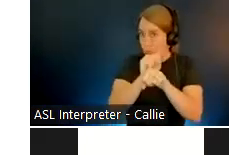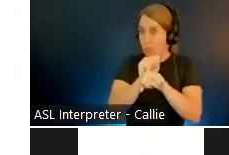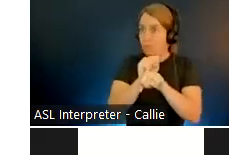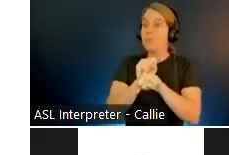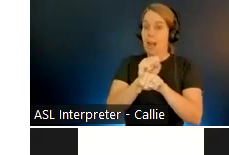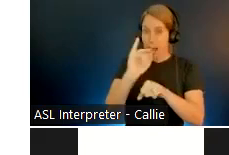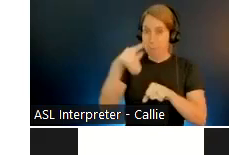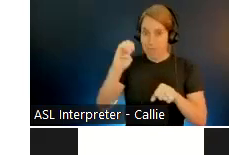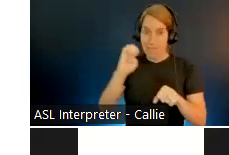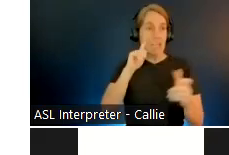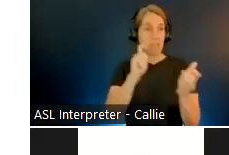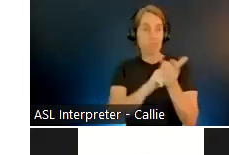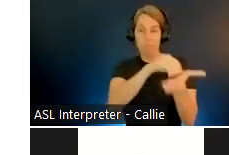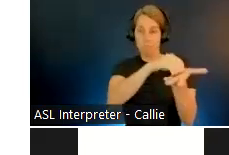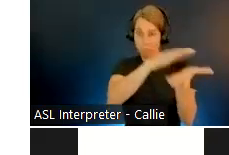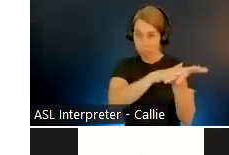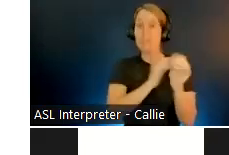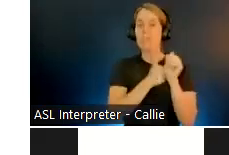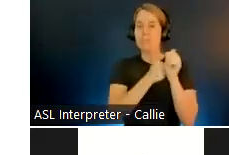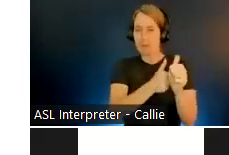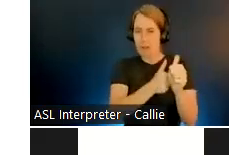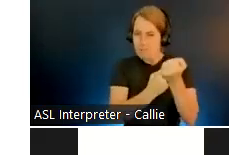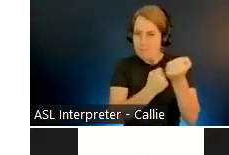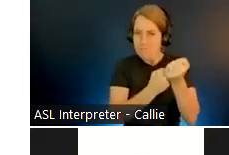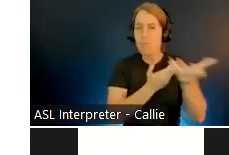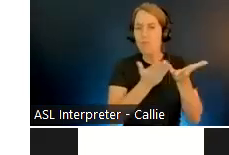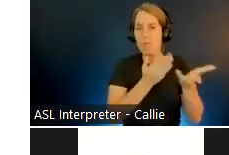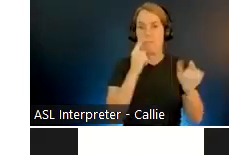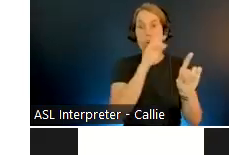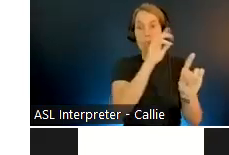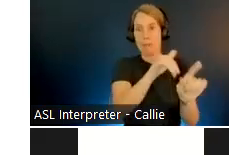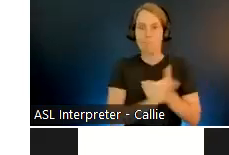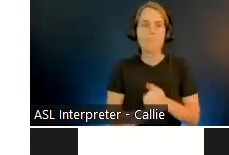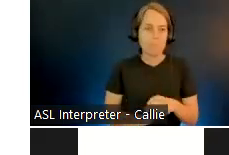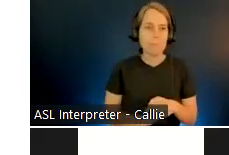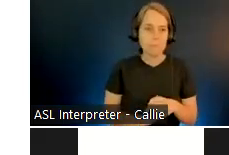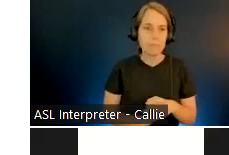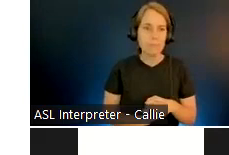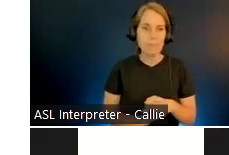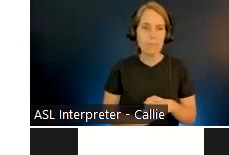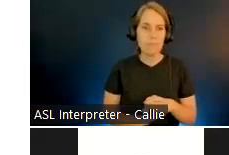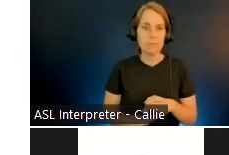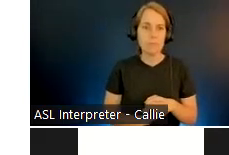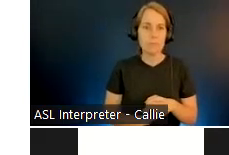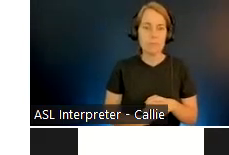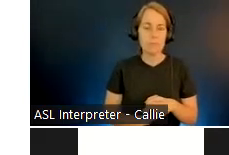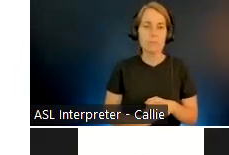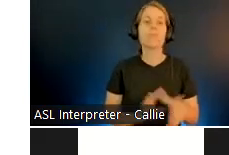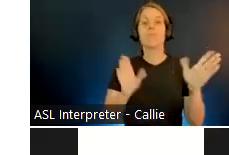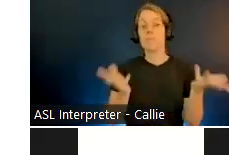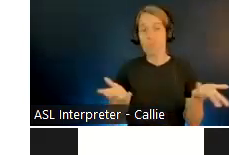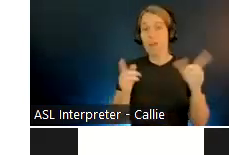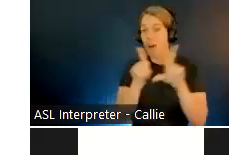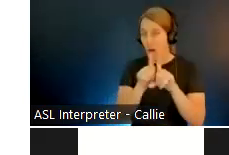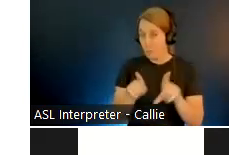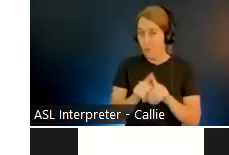And transition services include outreach to and engagement of the parents or the representative of the student or